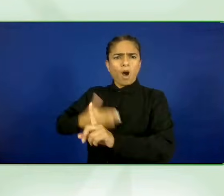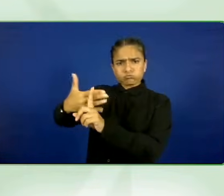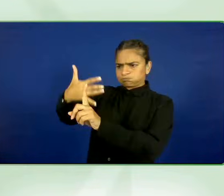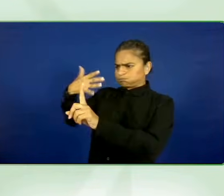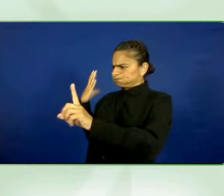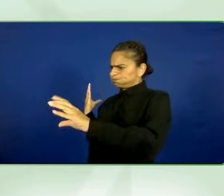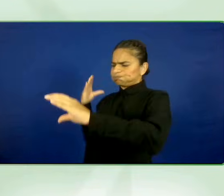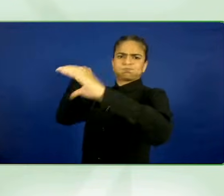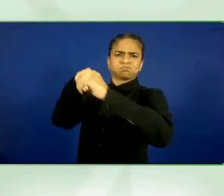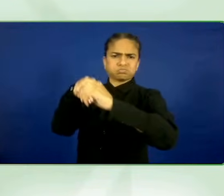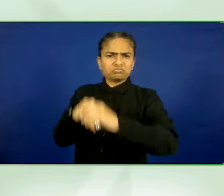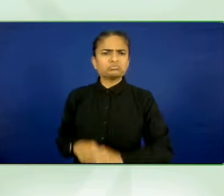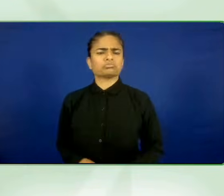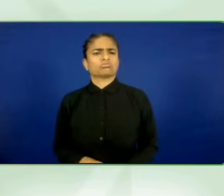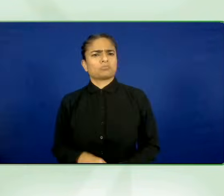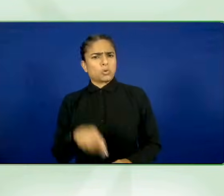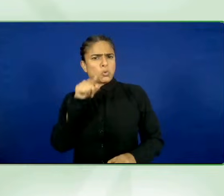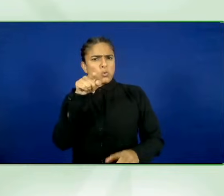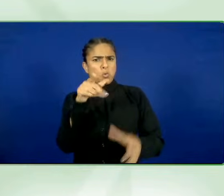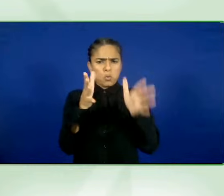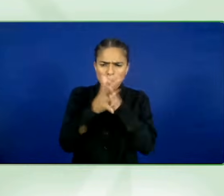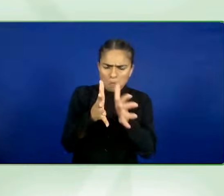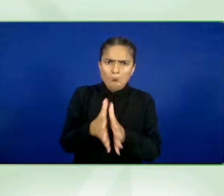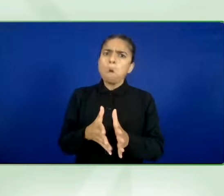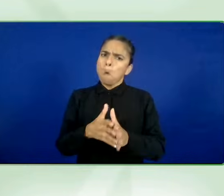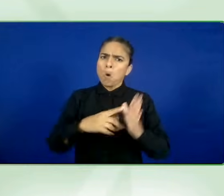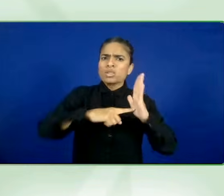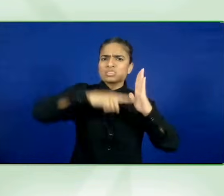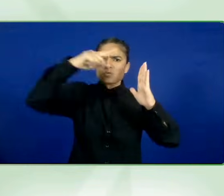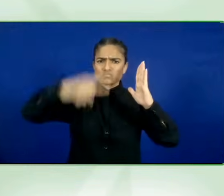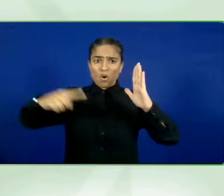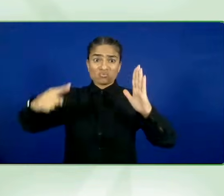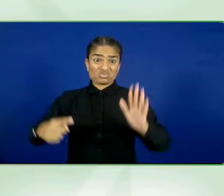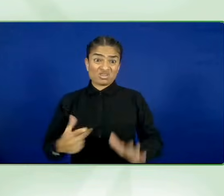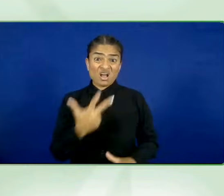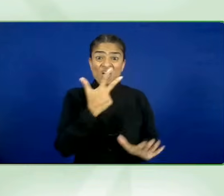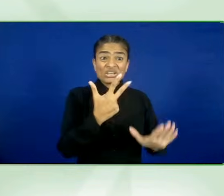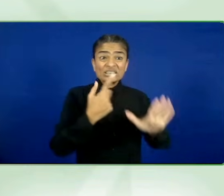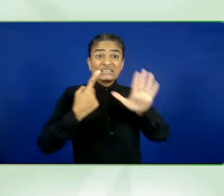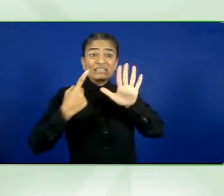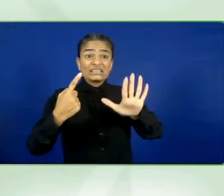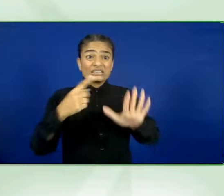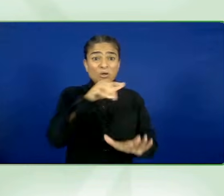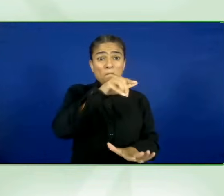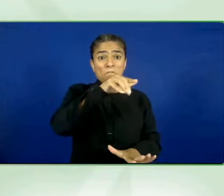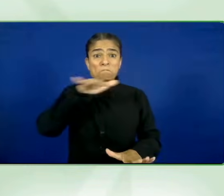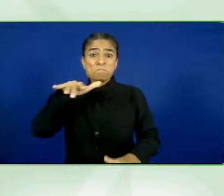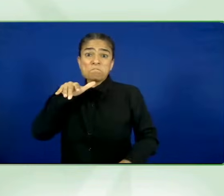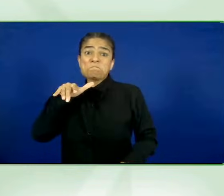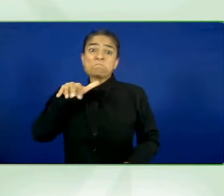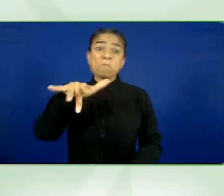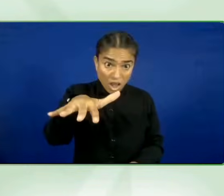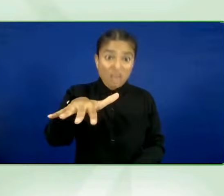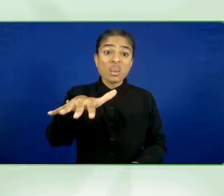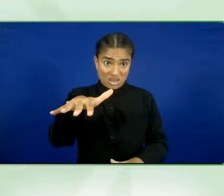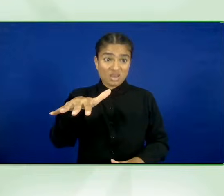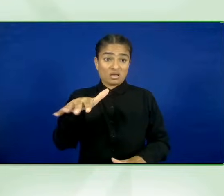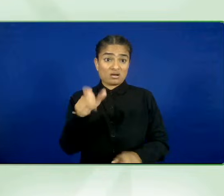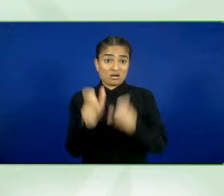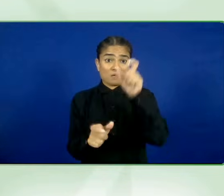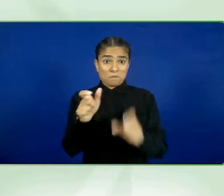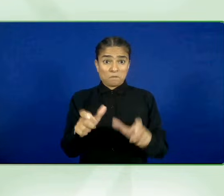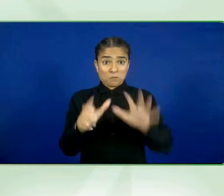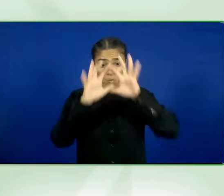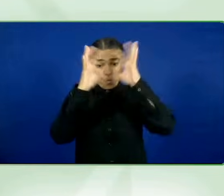blind, right? Yes. And how many of them are in India? About 70. 70 million blind and low